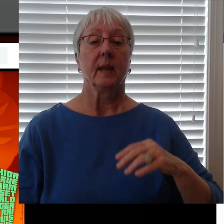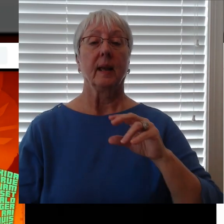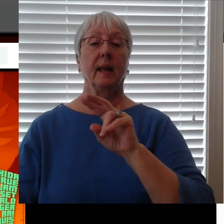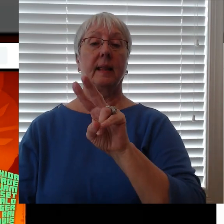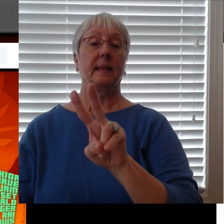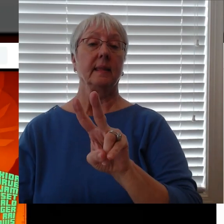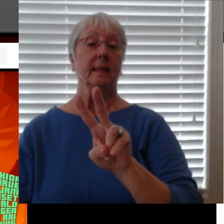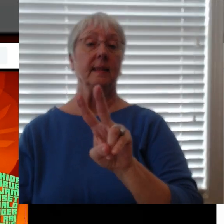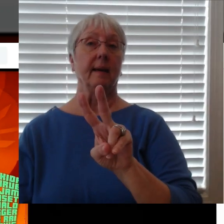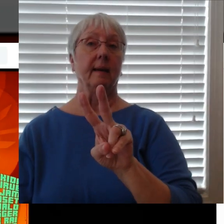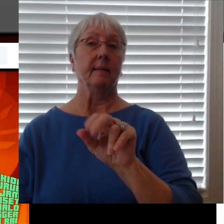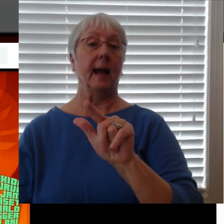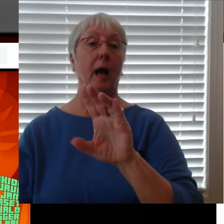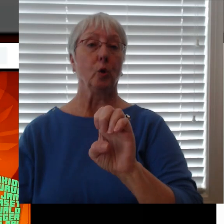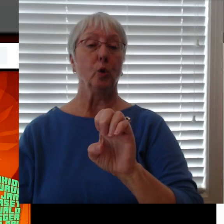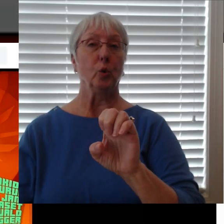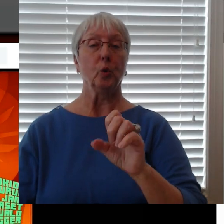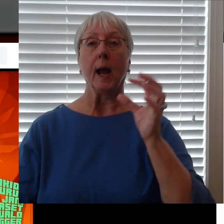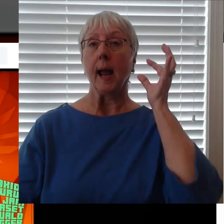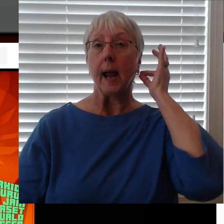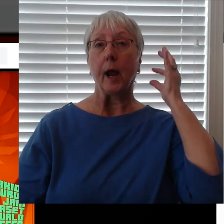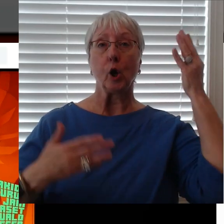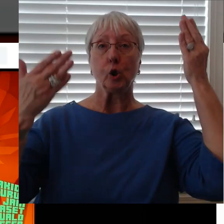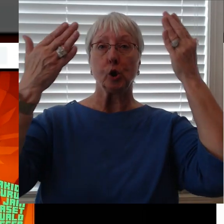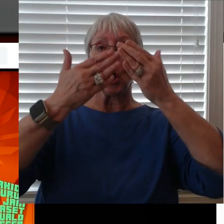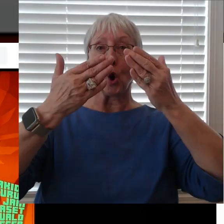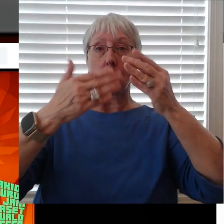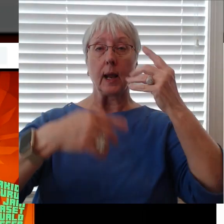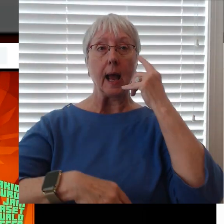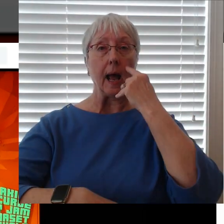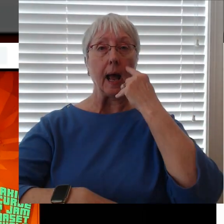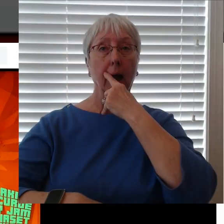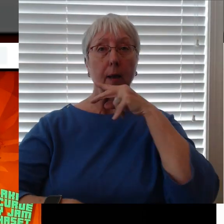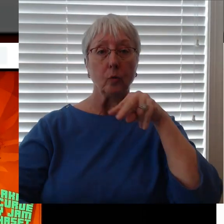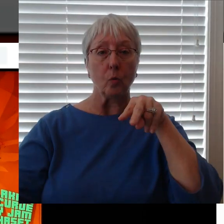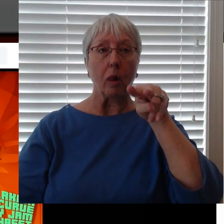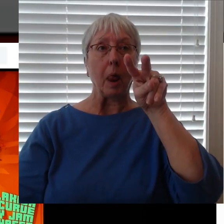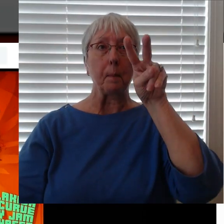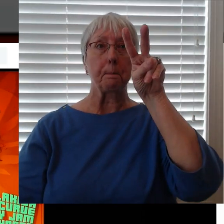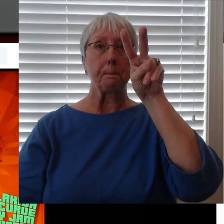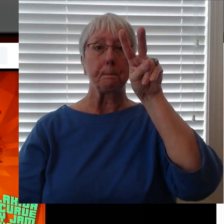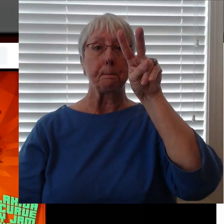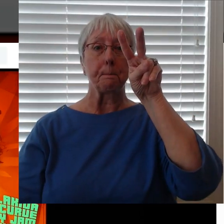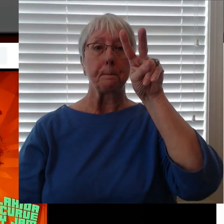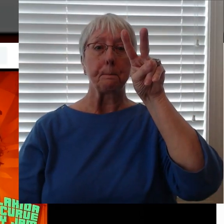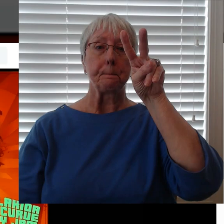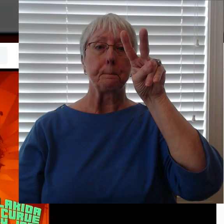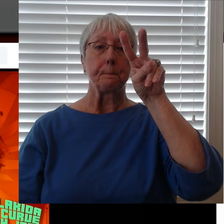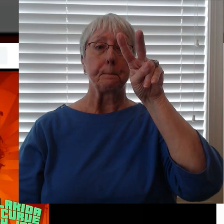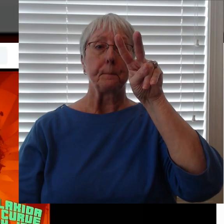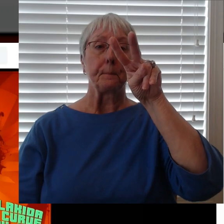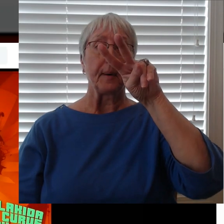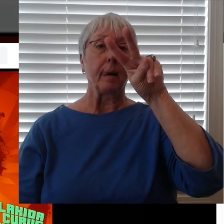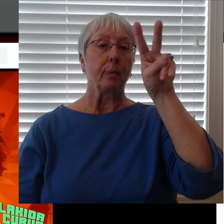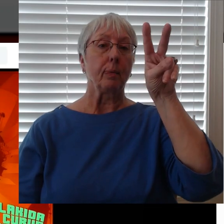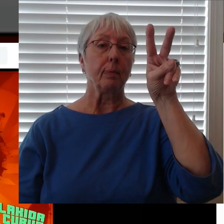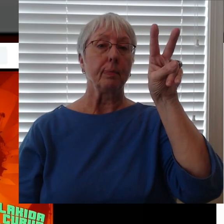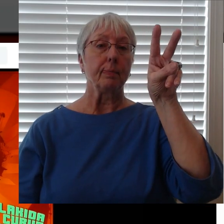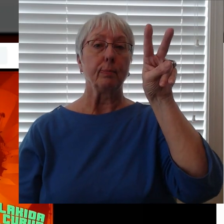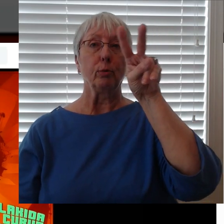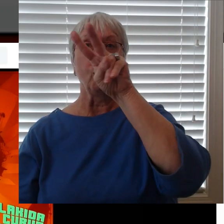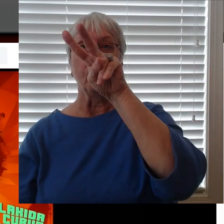contrast with the dark hair, pulls the viewer's eye up and then over to the date as the yellow pops in the field